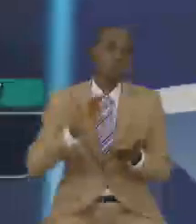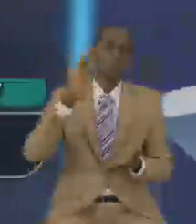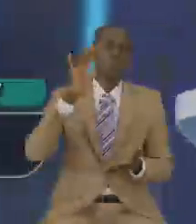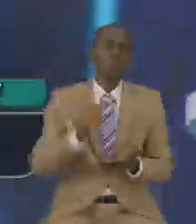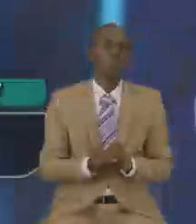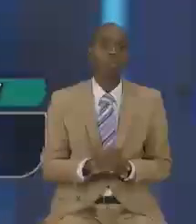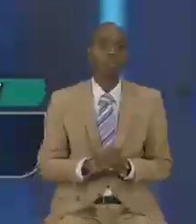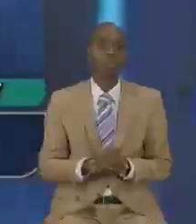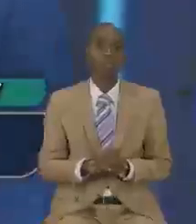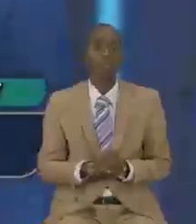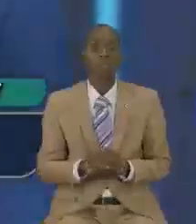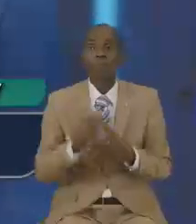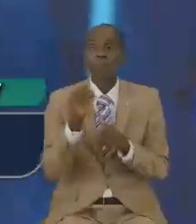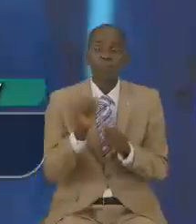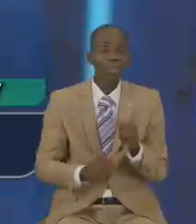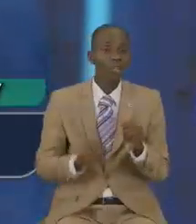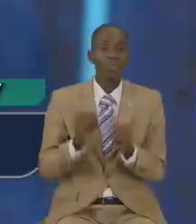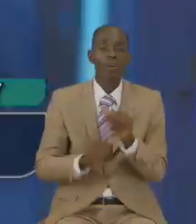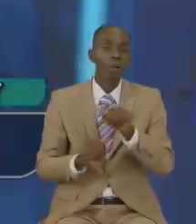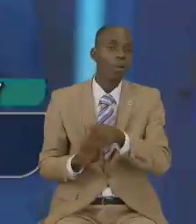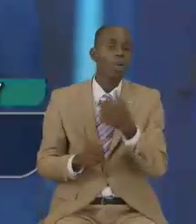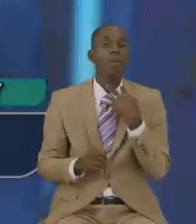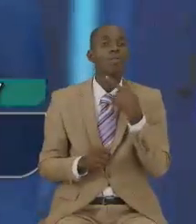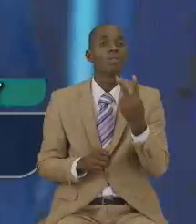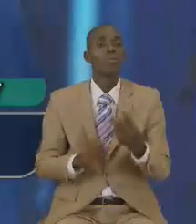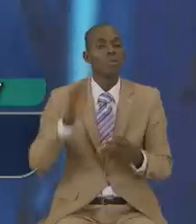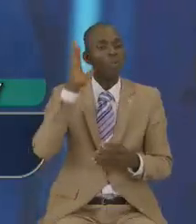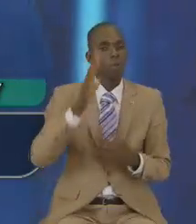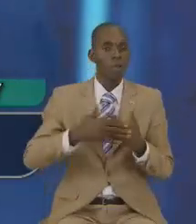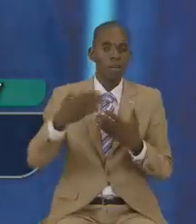glory. Every other voice will invite you